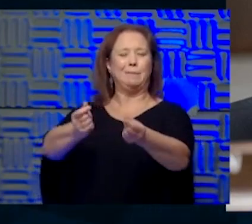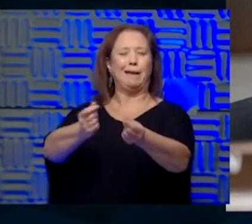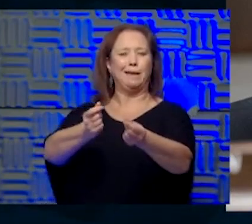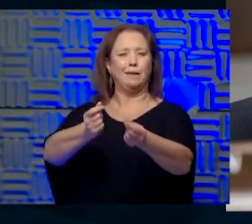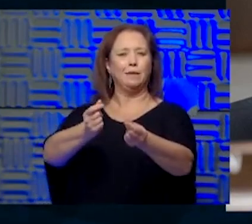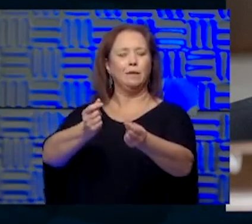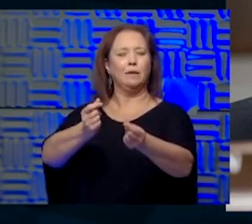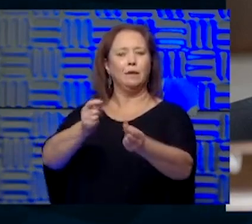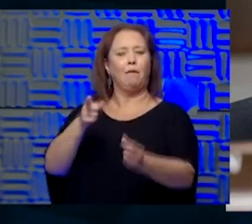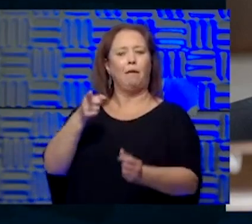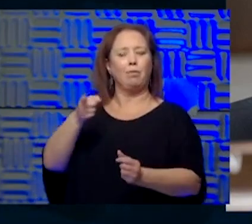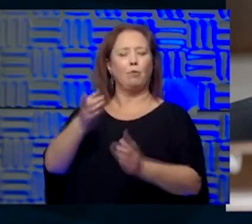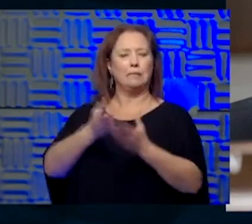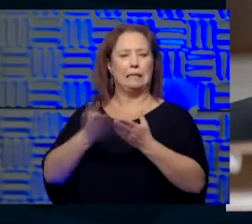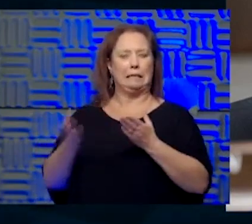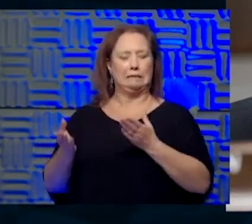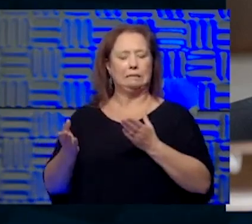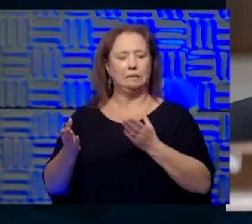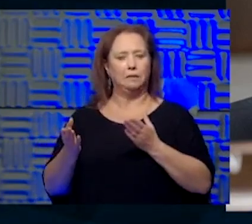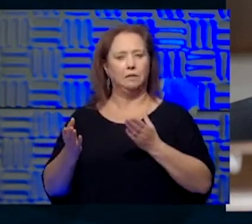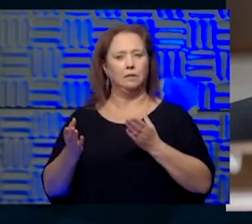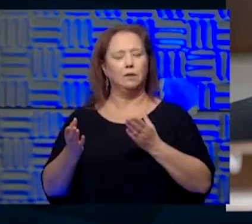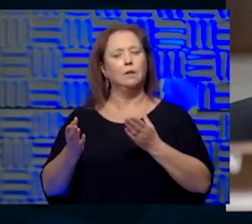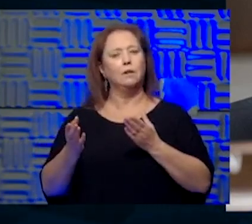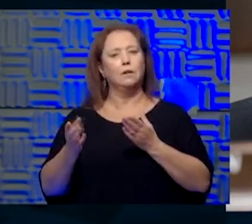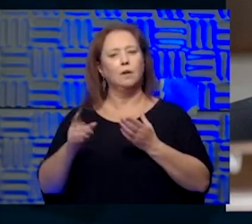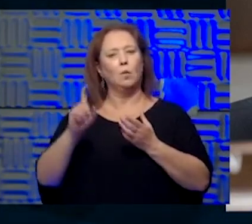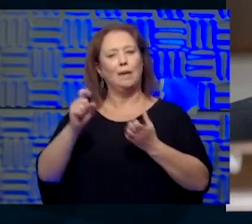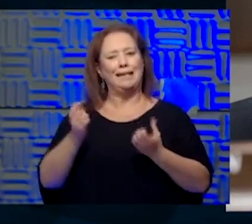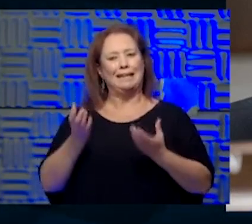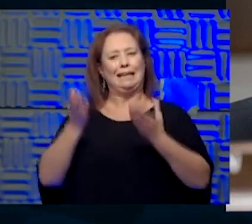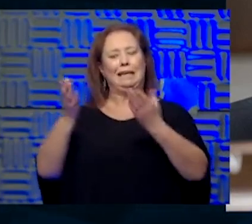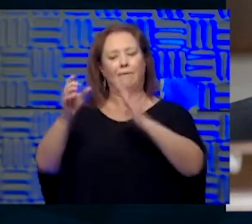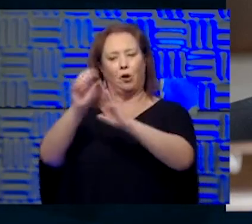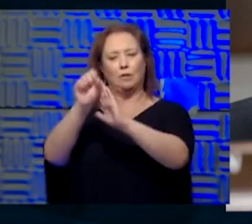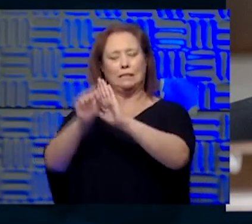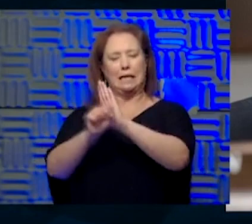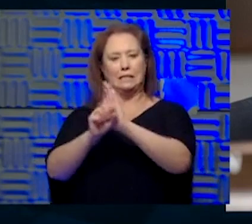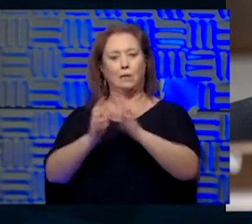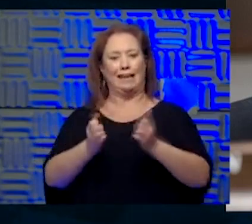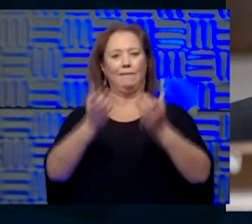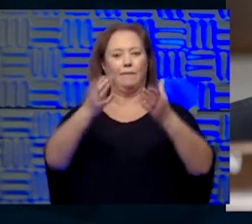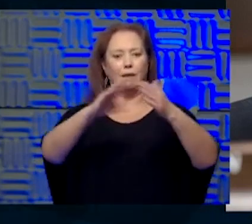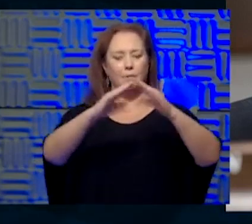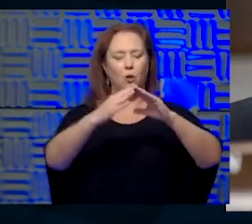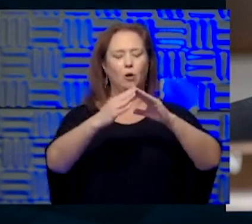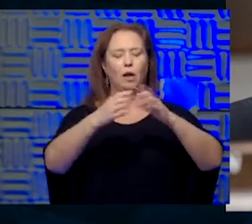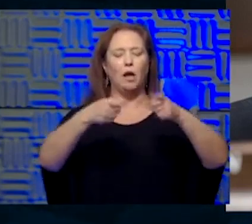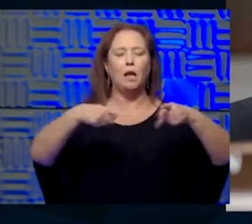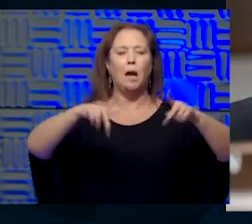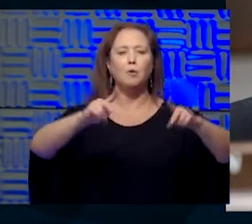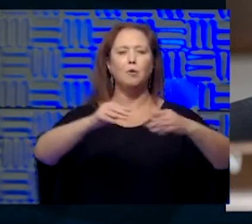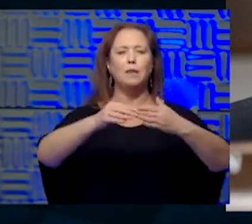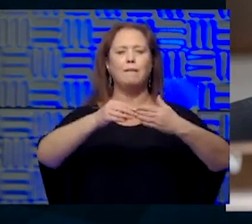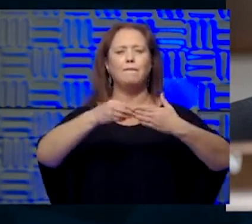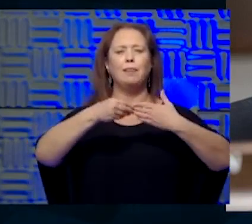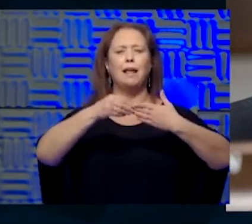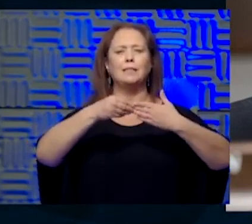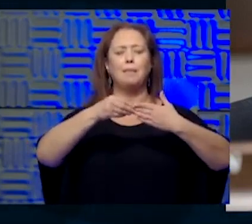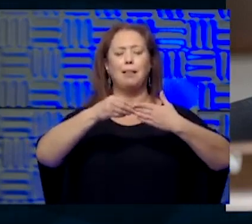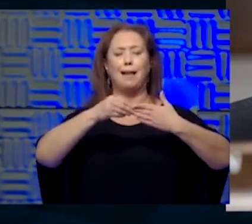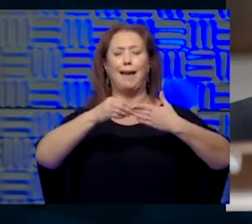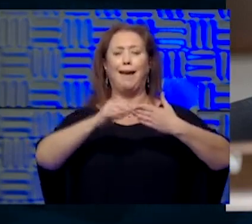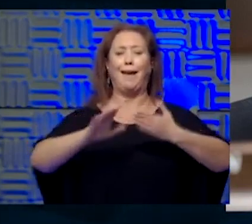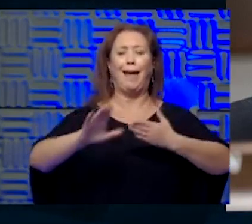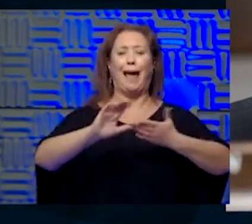those items. And we ought to give our states and communities the opportunity to have the flexibility of deciding how best